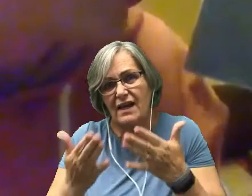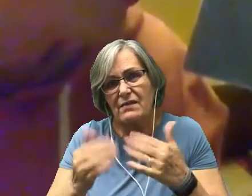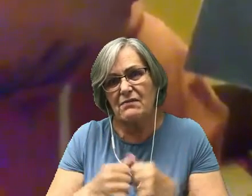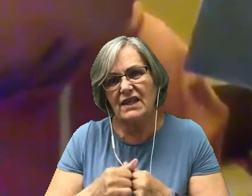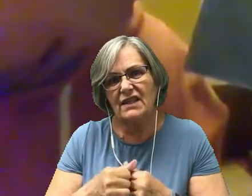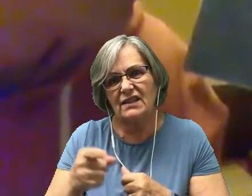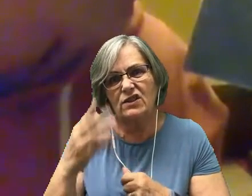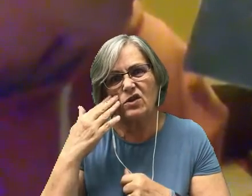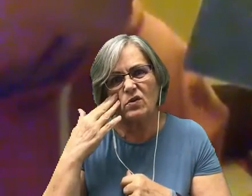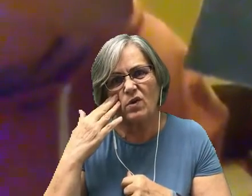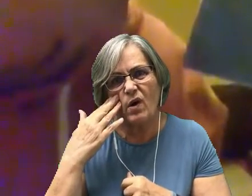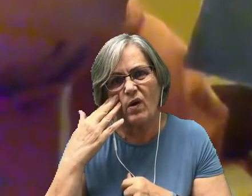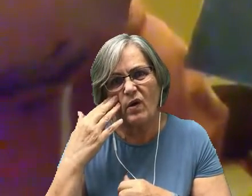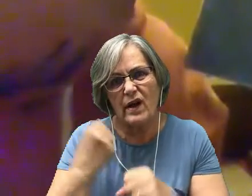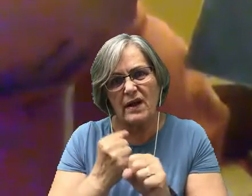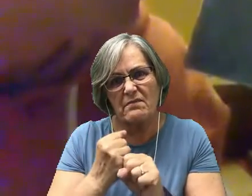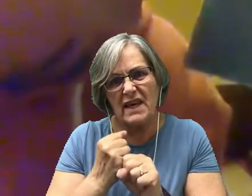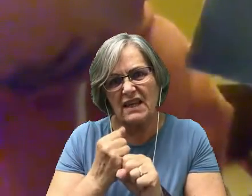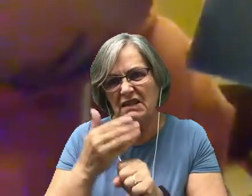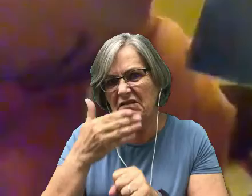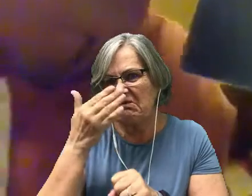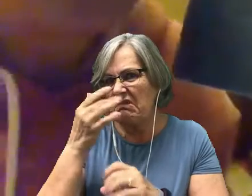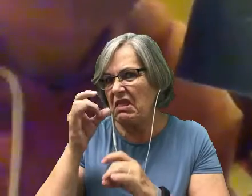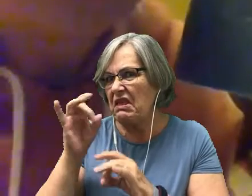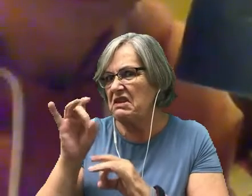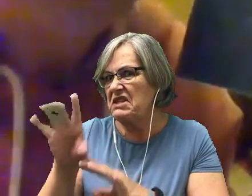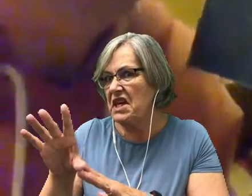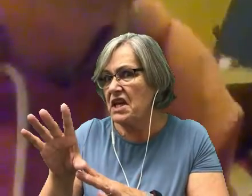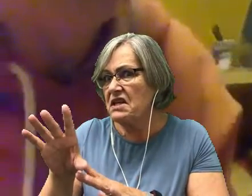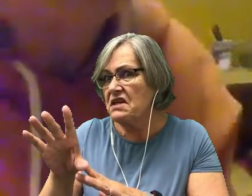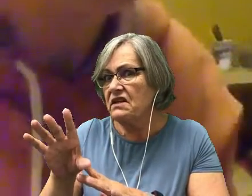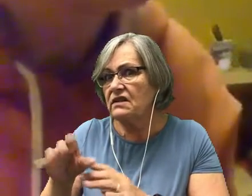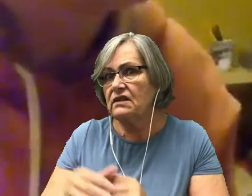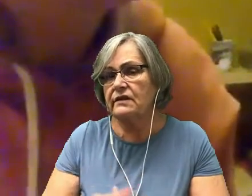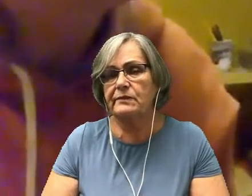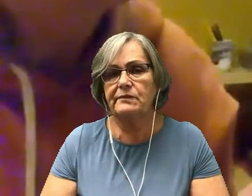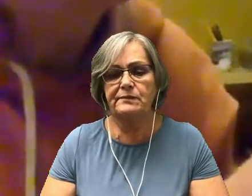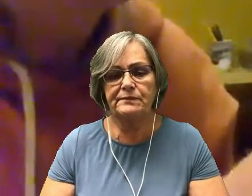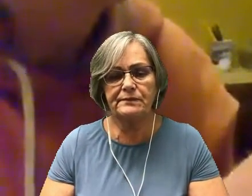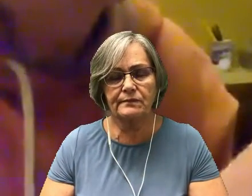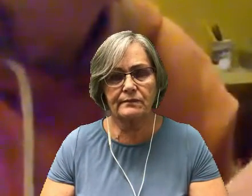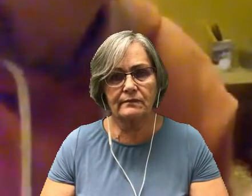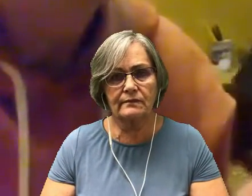I might, you know, make a bit of a stink.